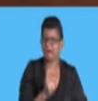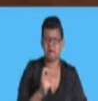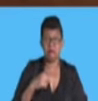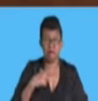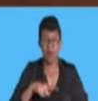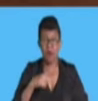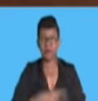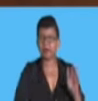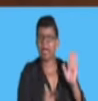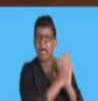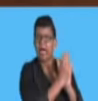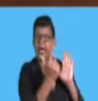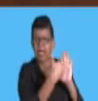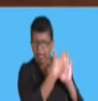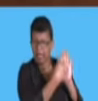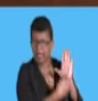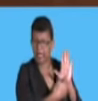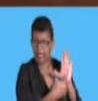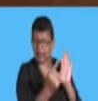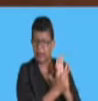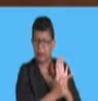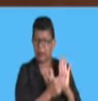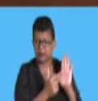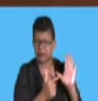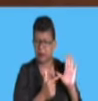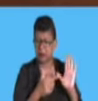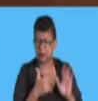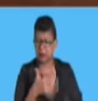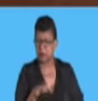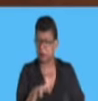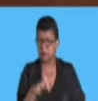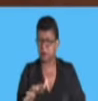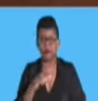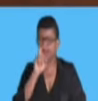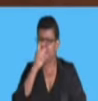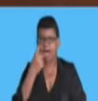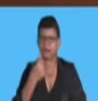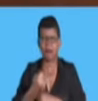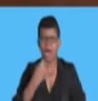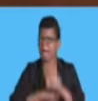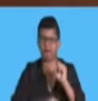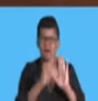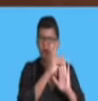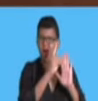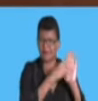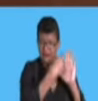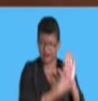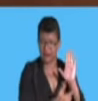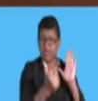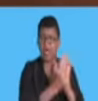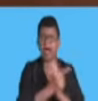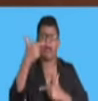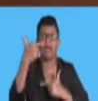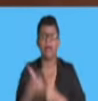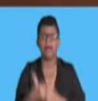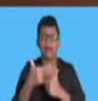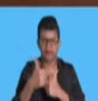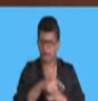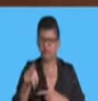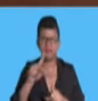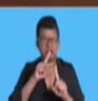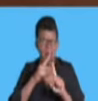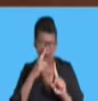place that undermine true democracy. These laws limit political parties' opportunities to dialogue